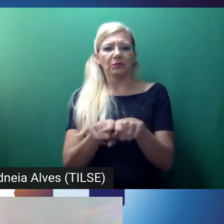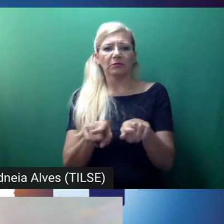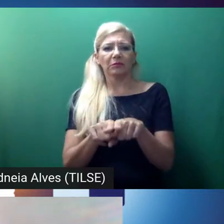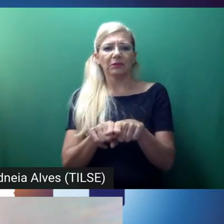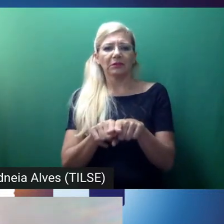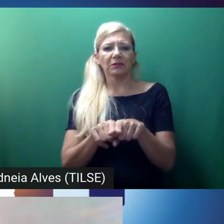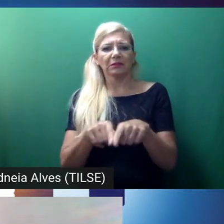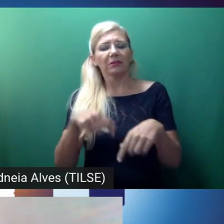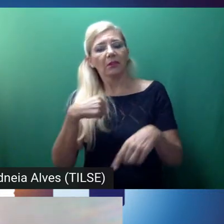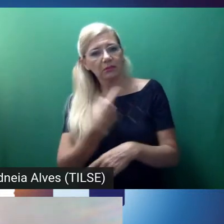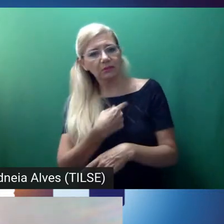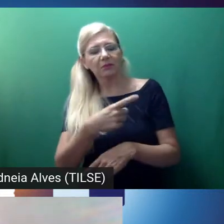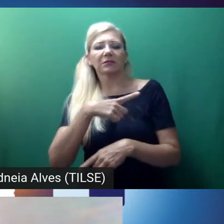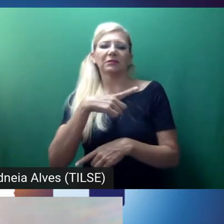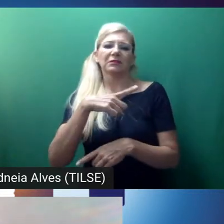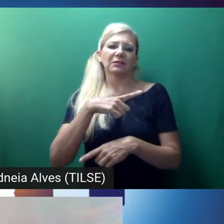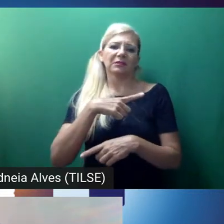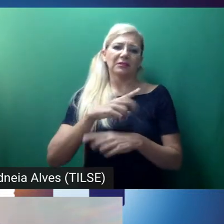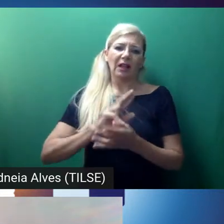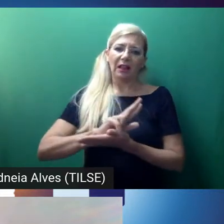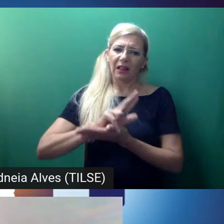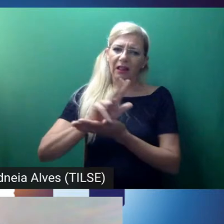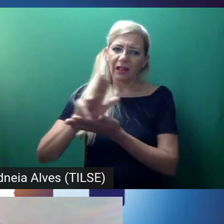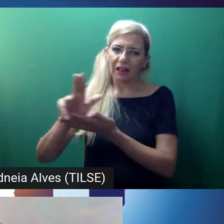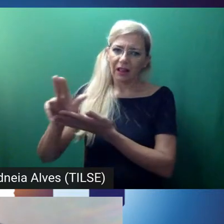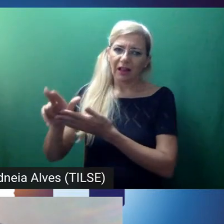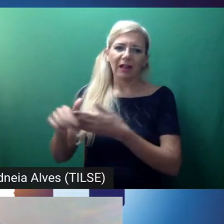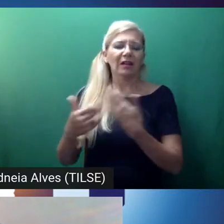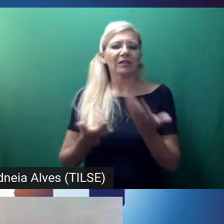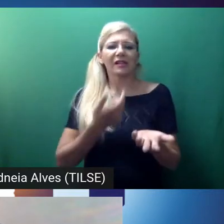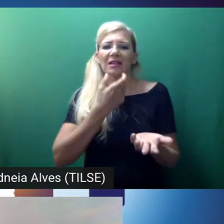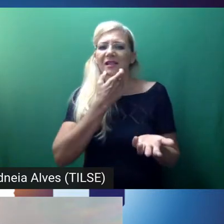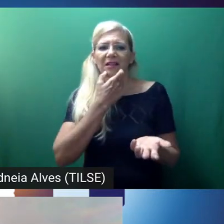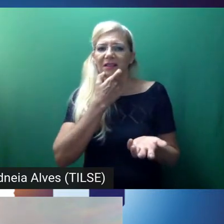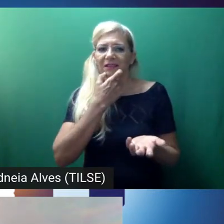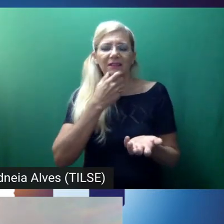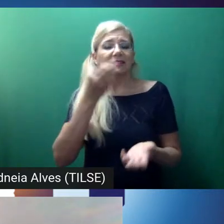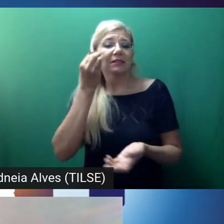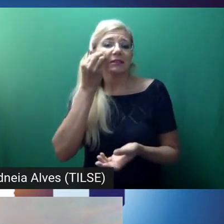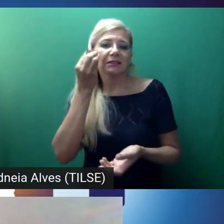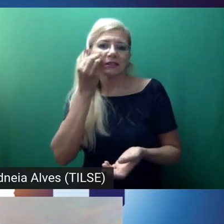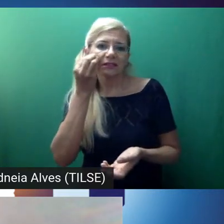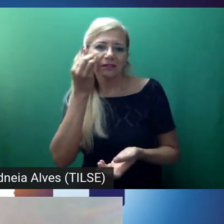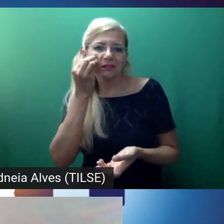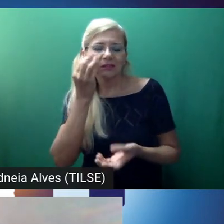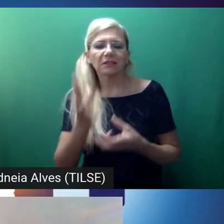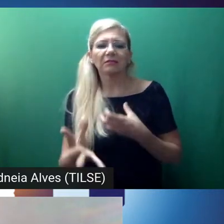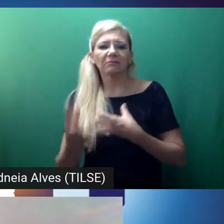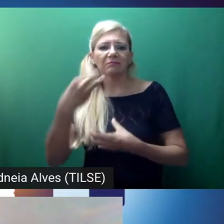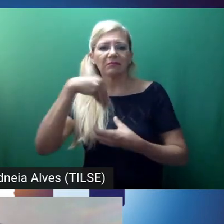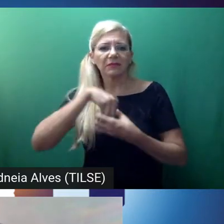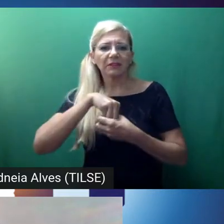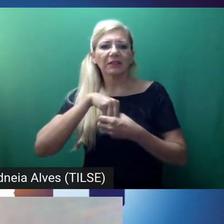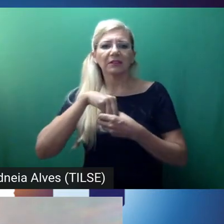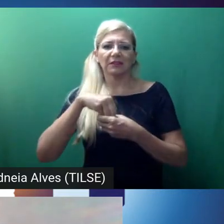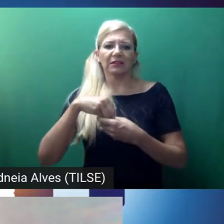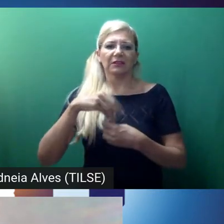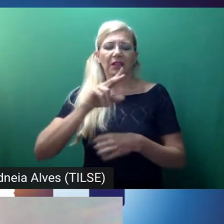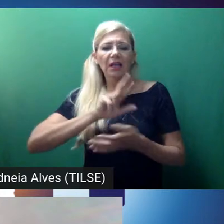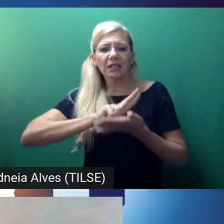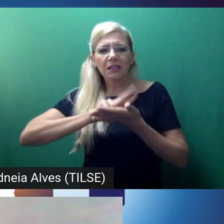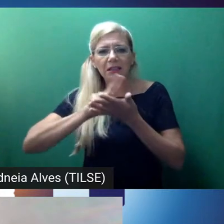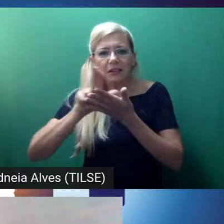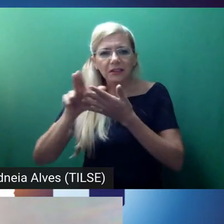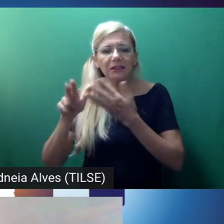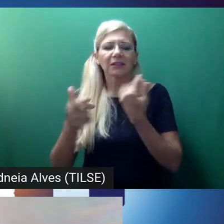have many different varieties of English, and we're trying to really incorporate different